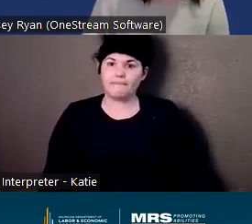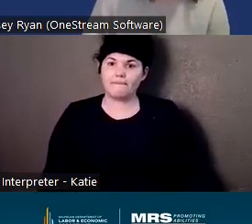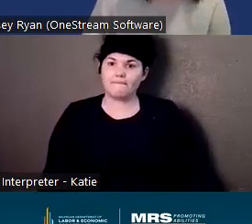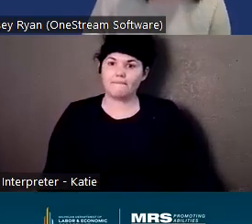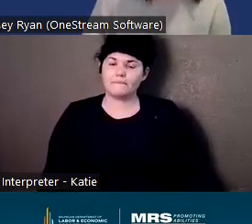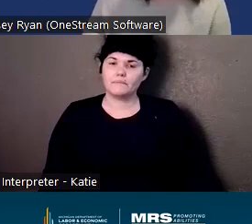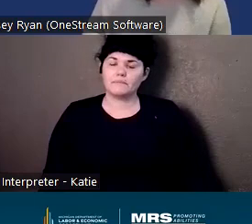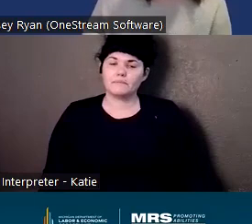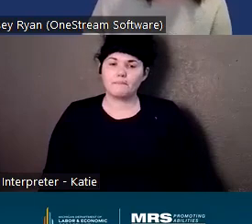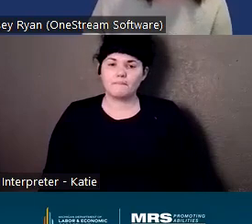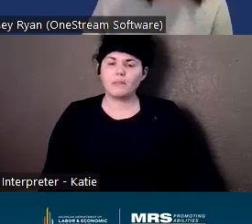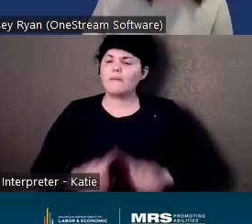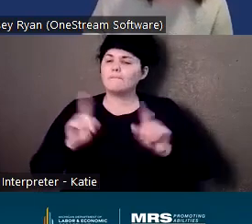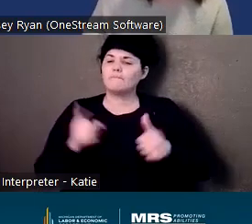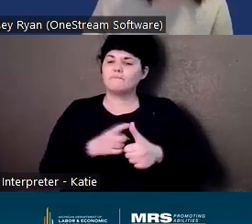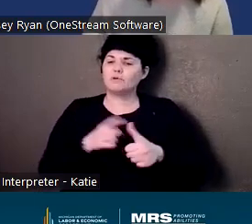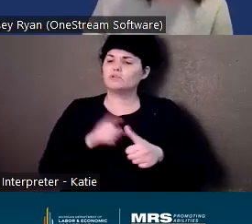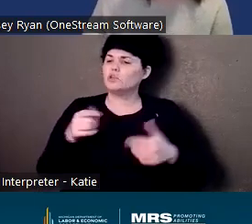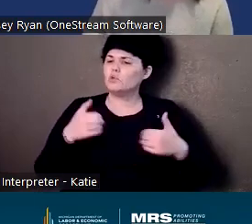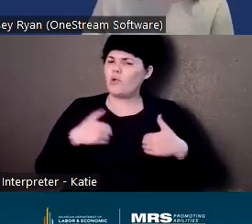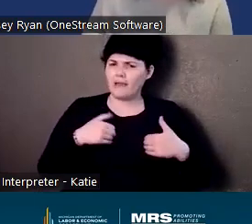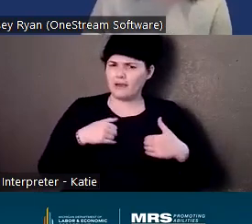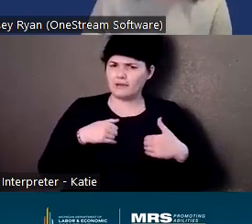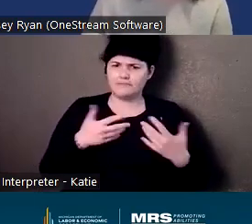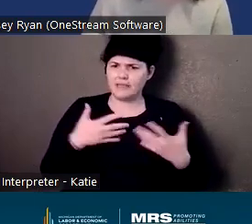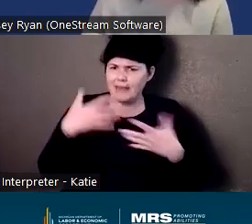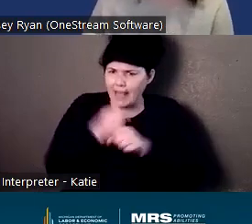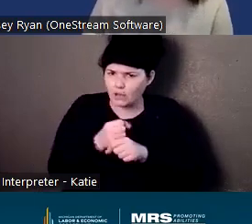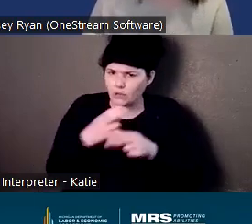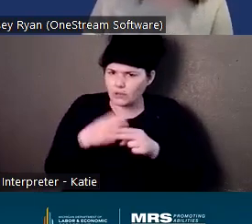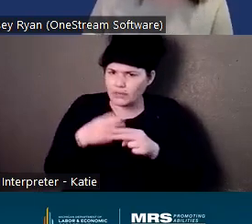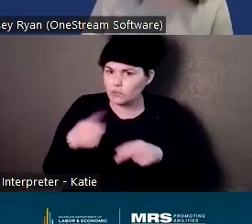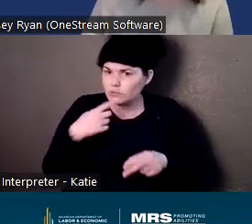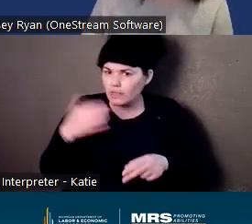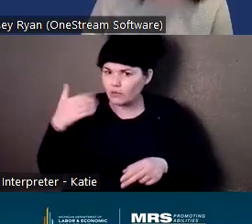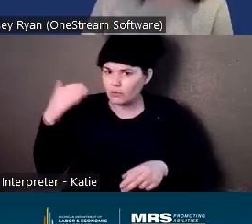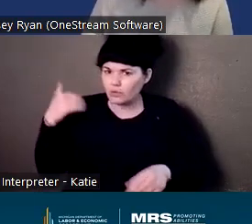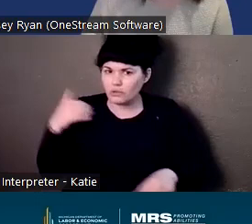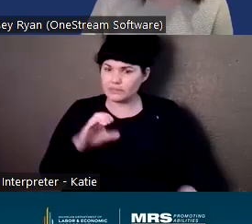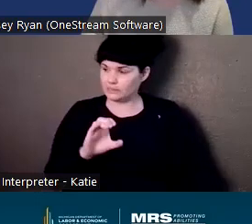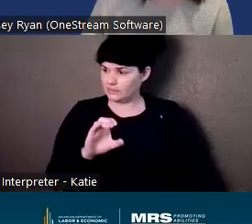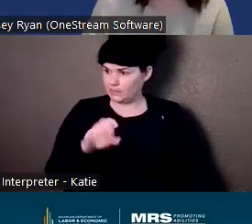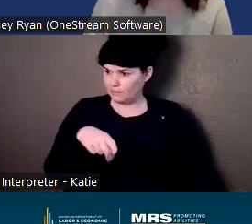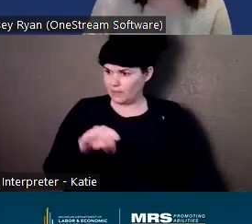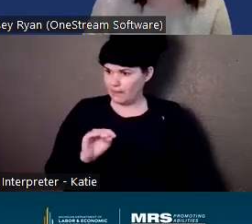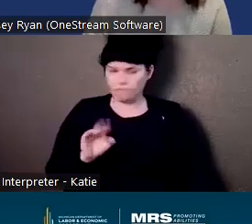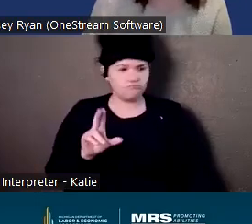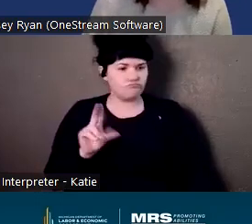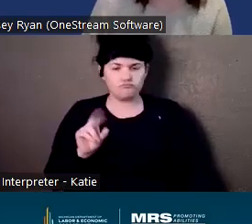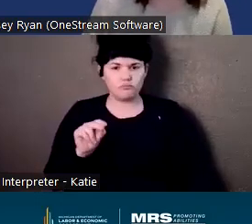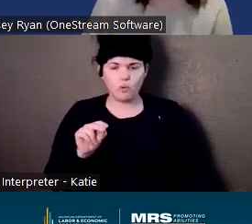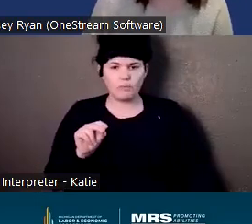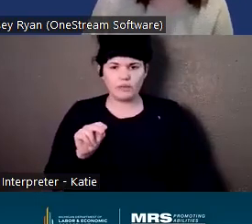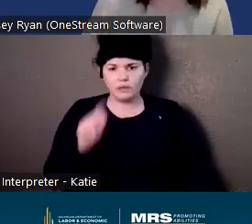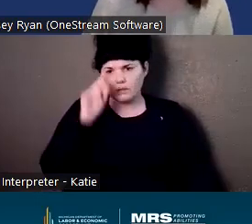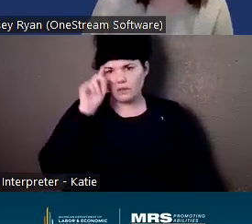though, you had an acronym that you said earlier. CPM? Nope. On the